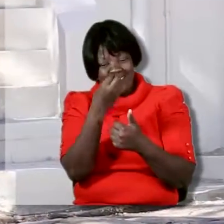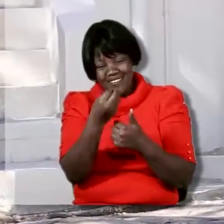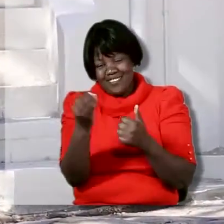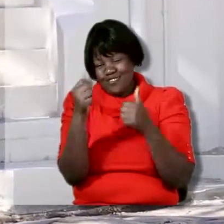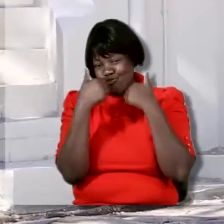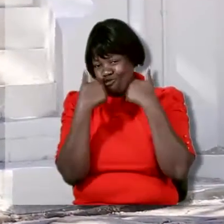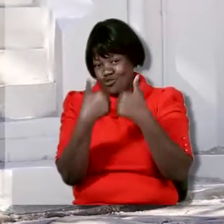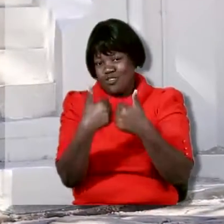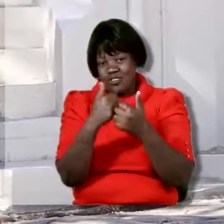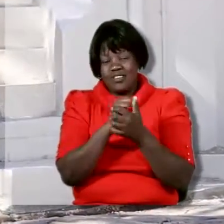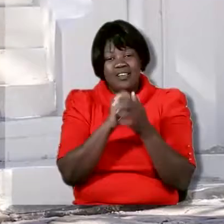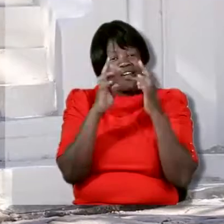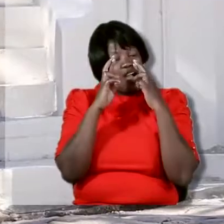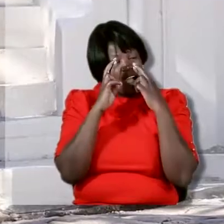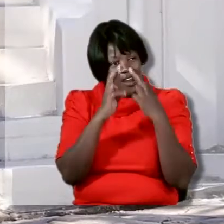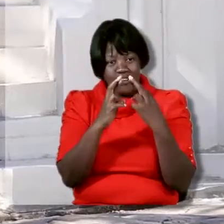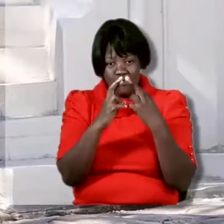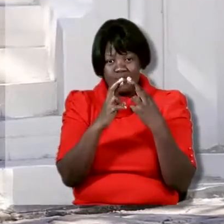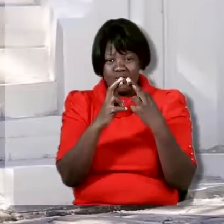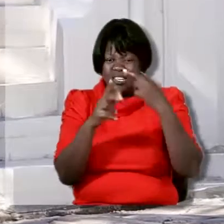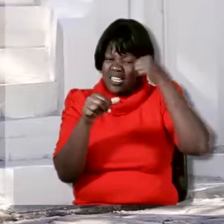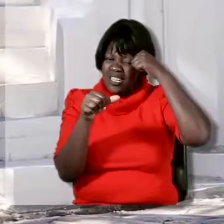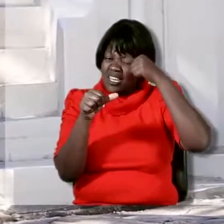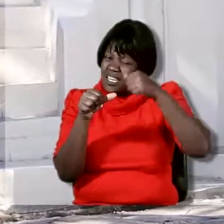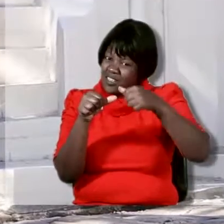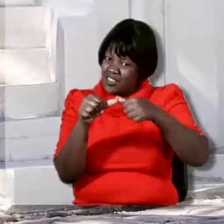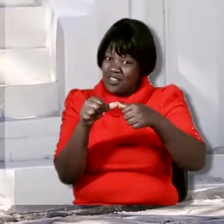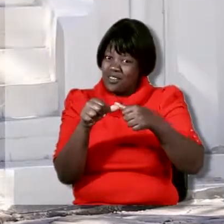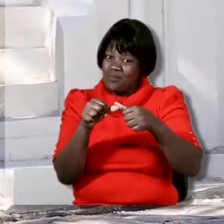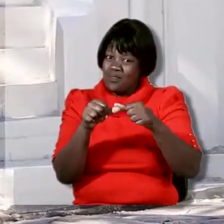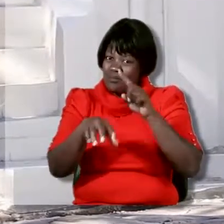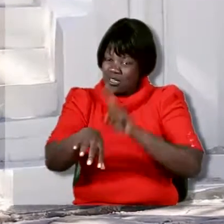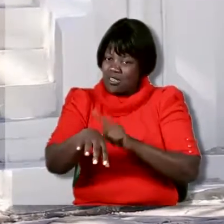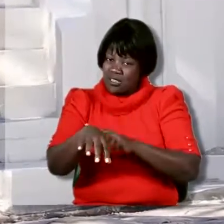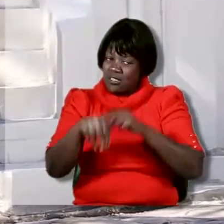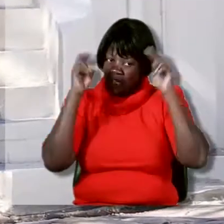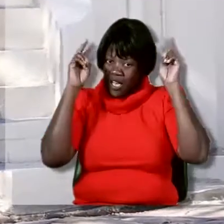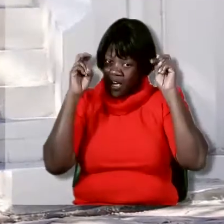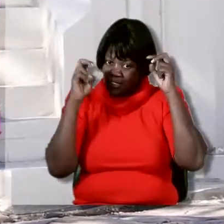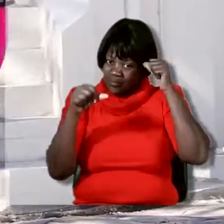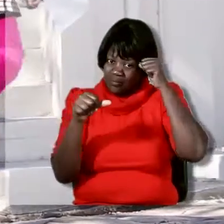listener. I hope that you remember your tenses in the exam too.